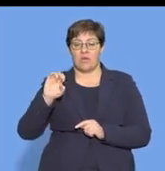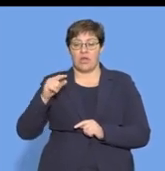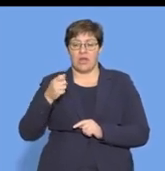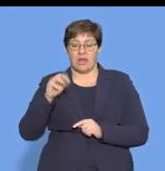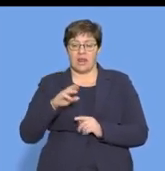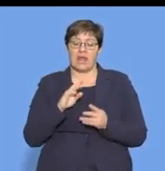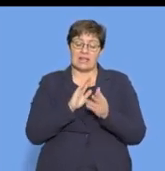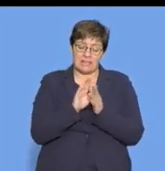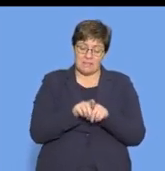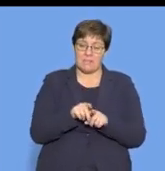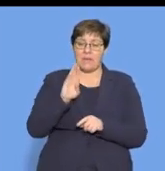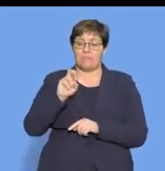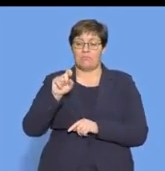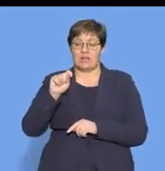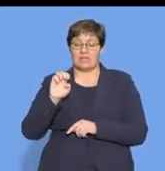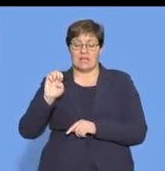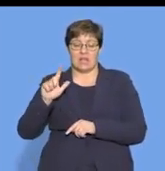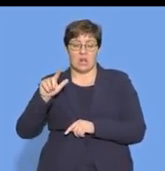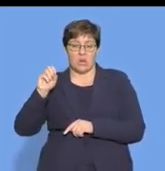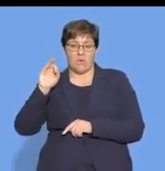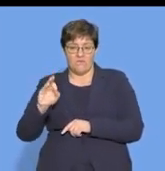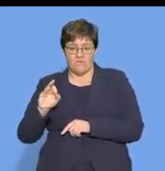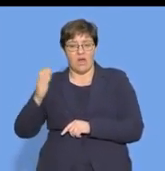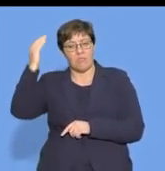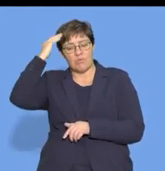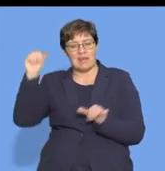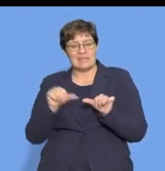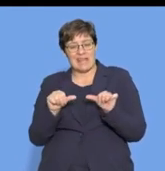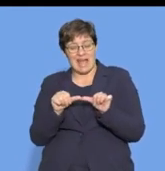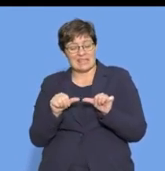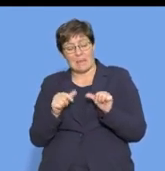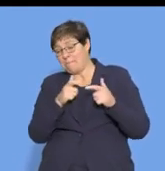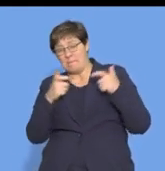Brett Eloff. And here we can see the brain size is also not very